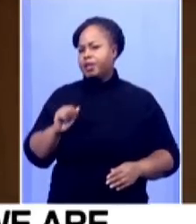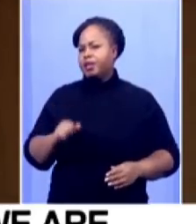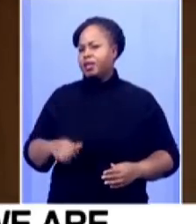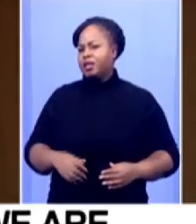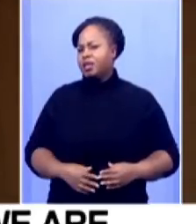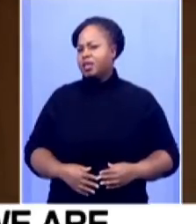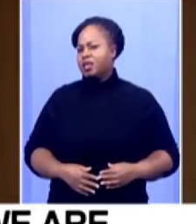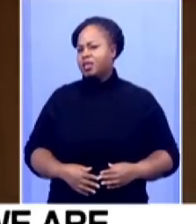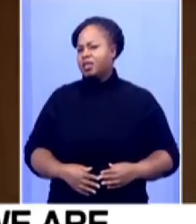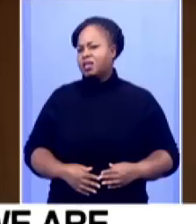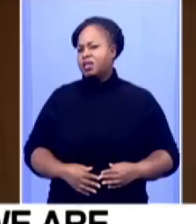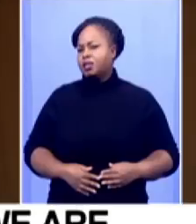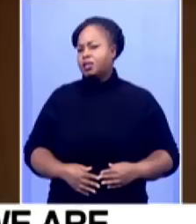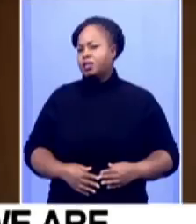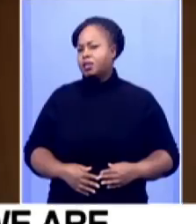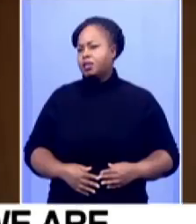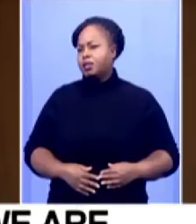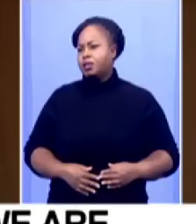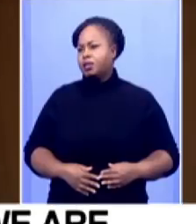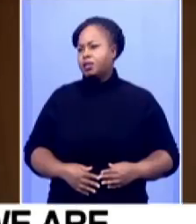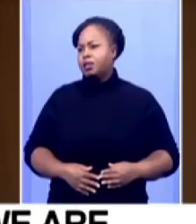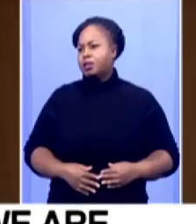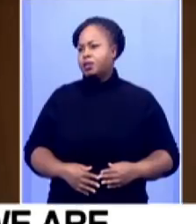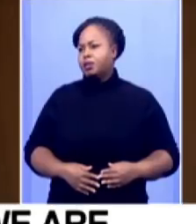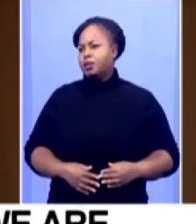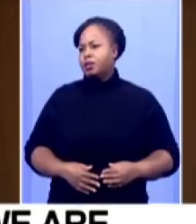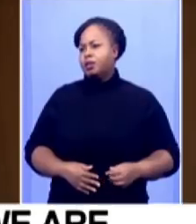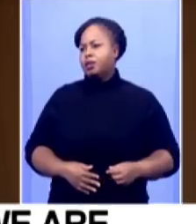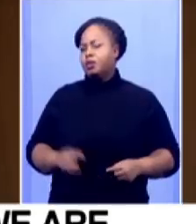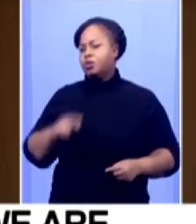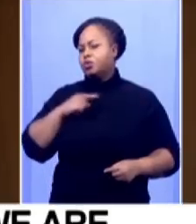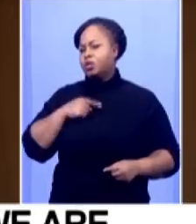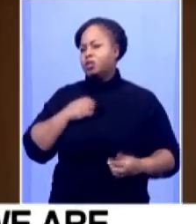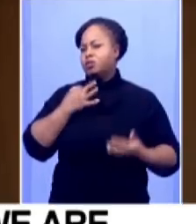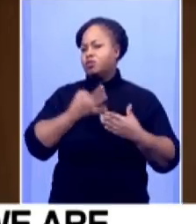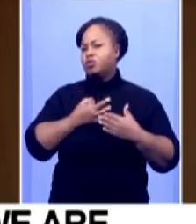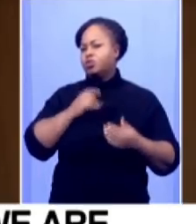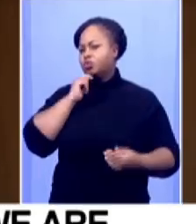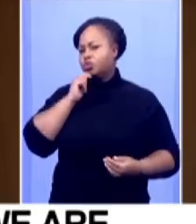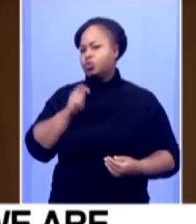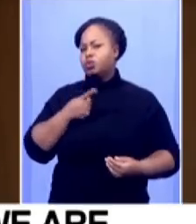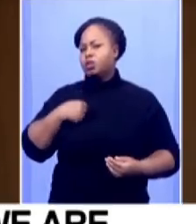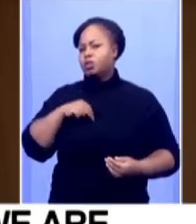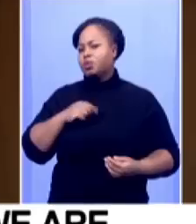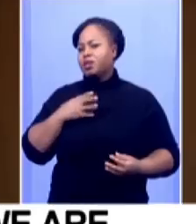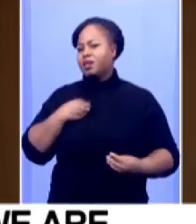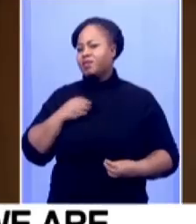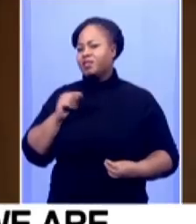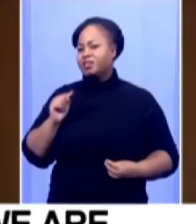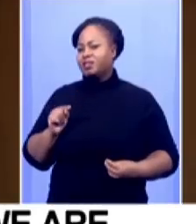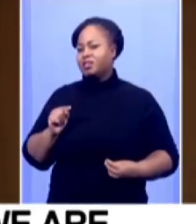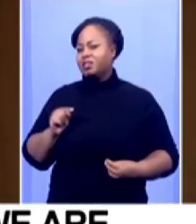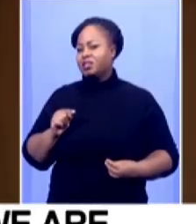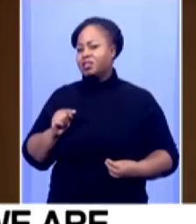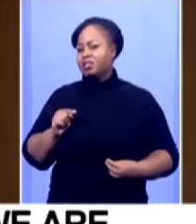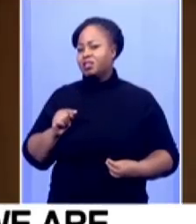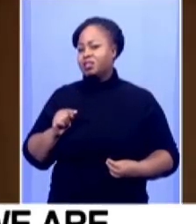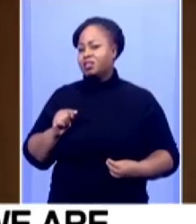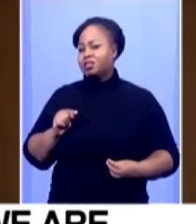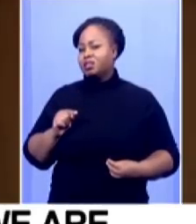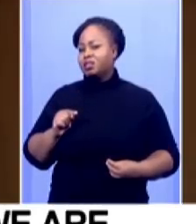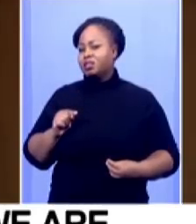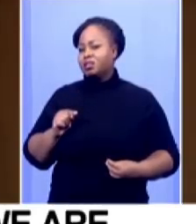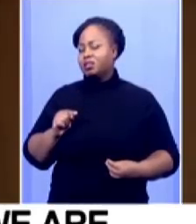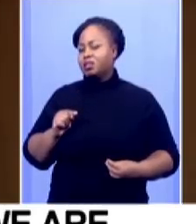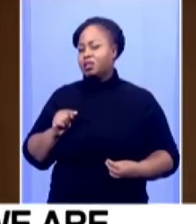the merits of the matter, etc., but it's a fact that we have this delay that we have to deal with, and that's why the ladyship summed up it is in